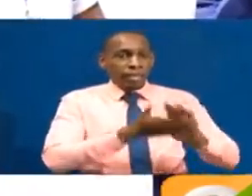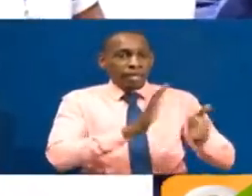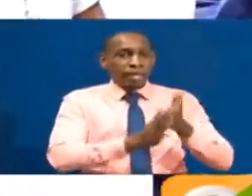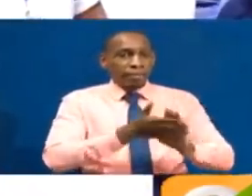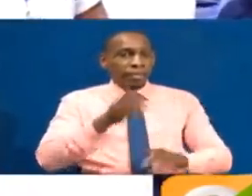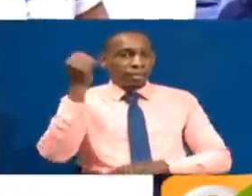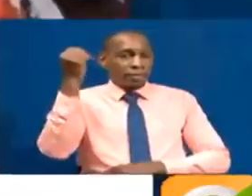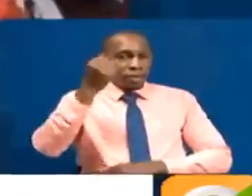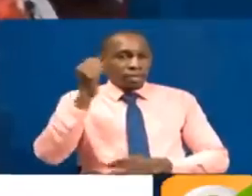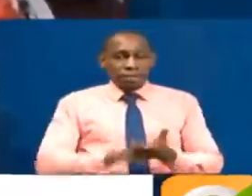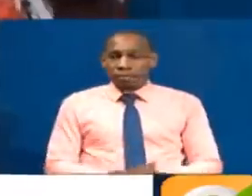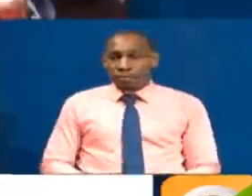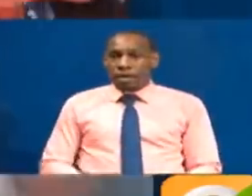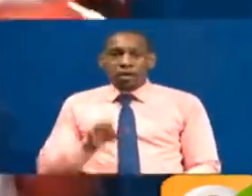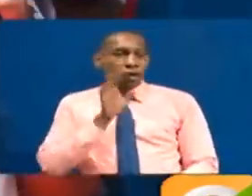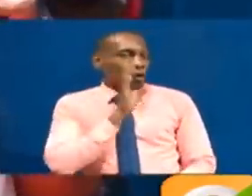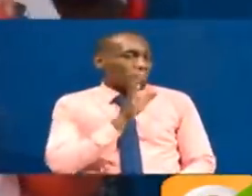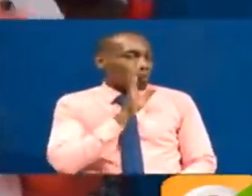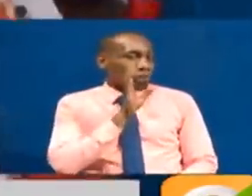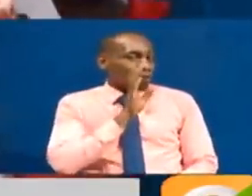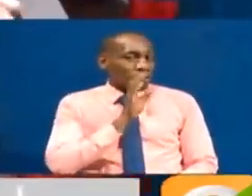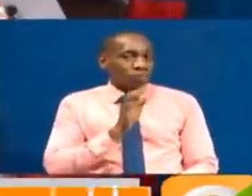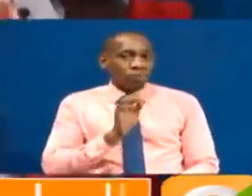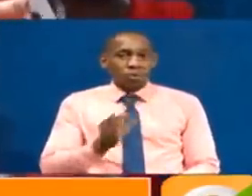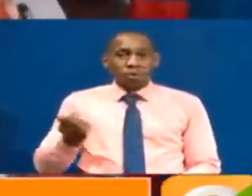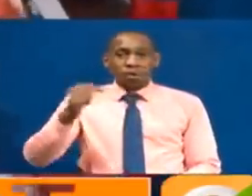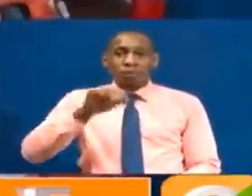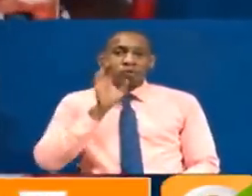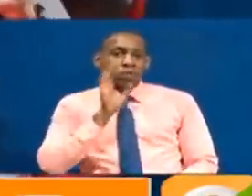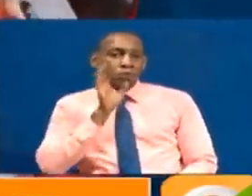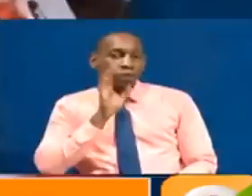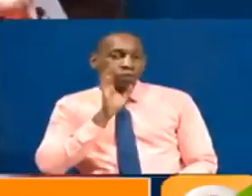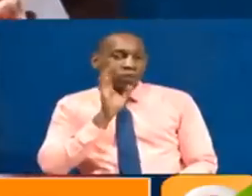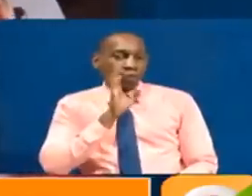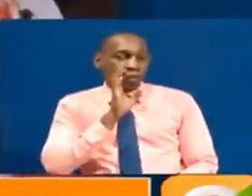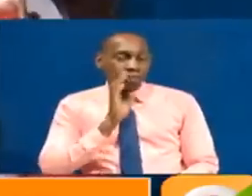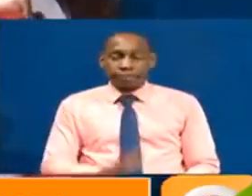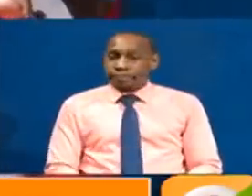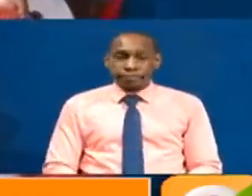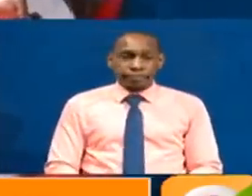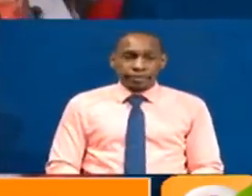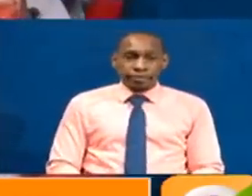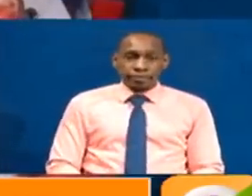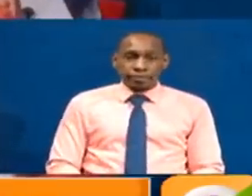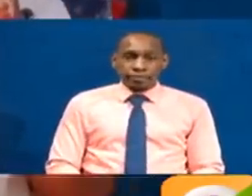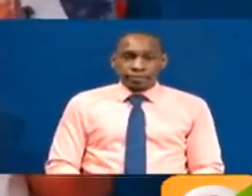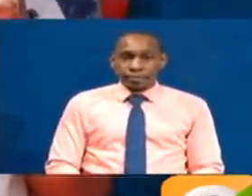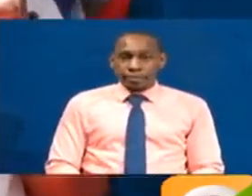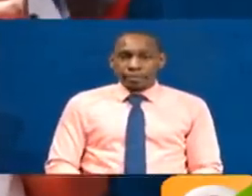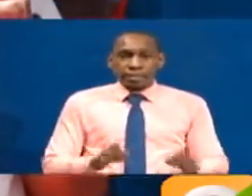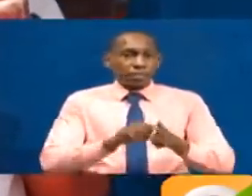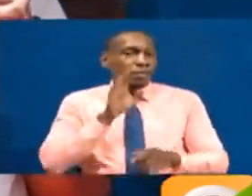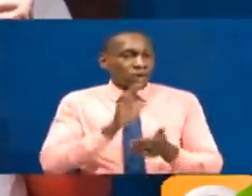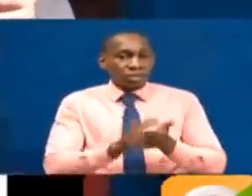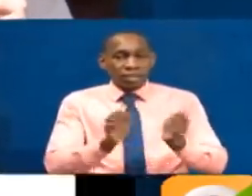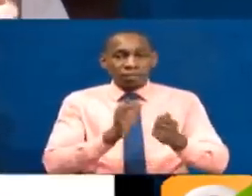politicking. Porojo ya kuja hapo kupiga piga porojo ya na